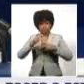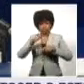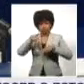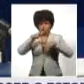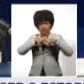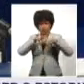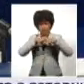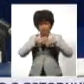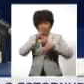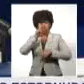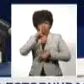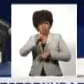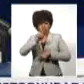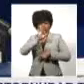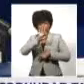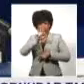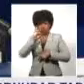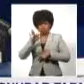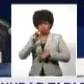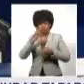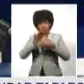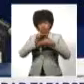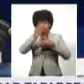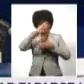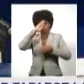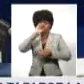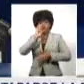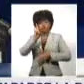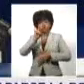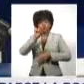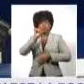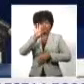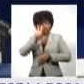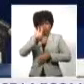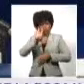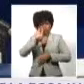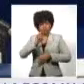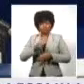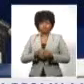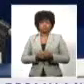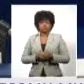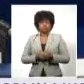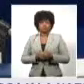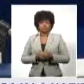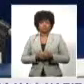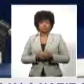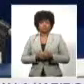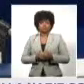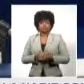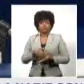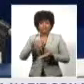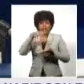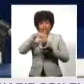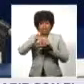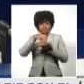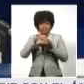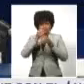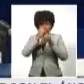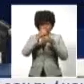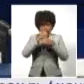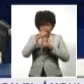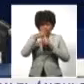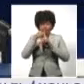1,296 samples were studied. Great effort by the staff of this laboratory, as well as of the other units. In